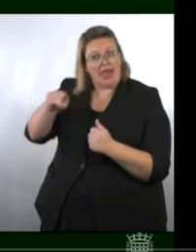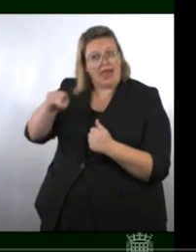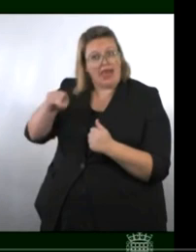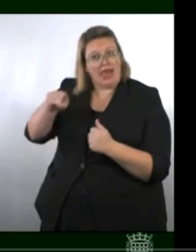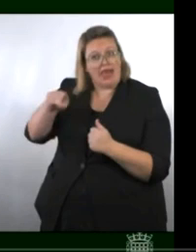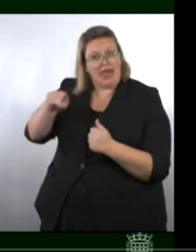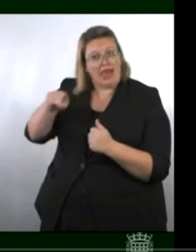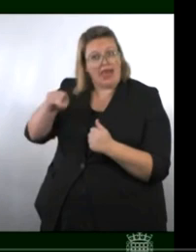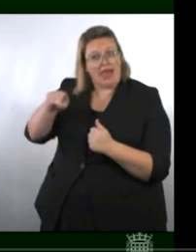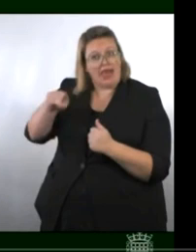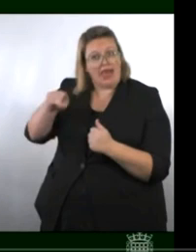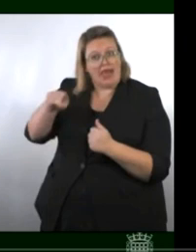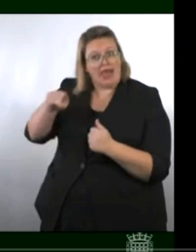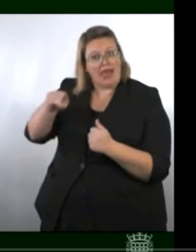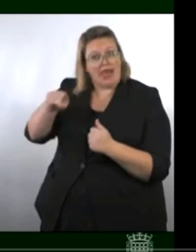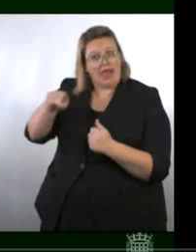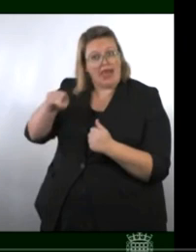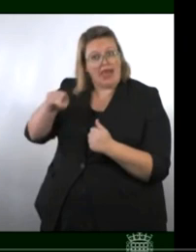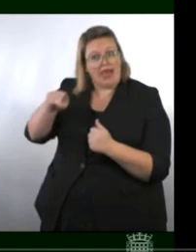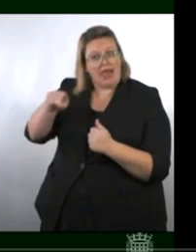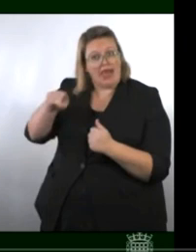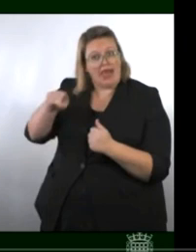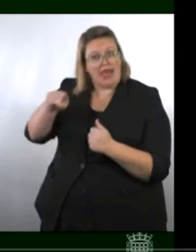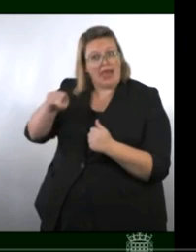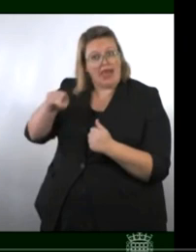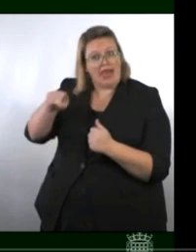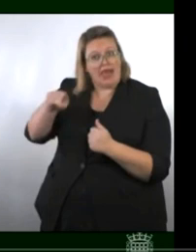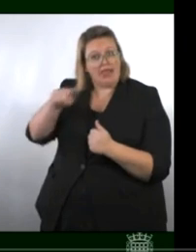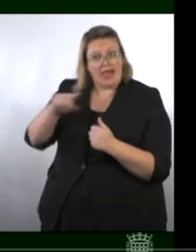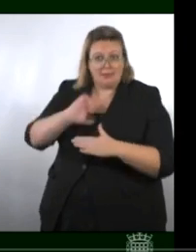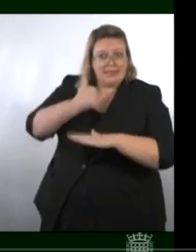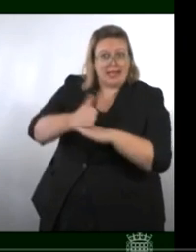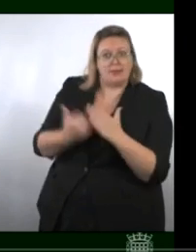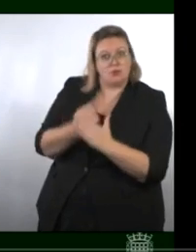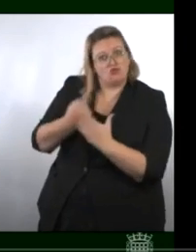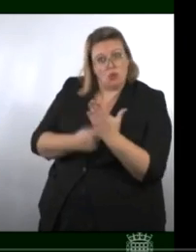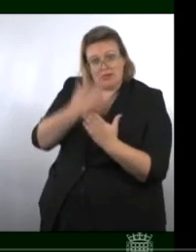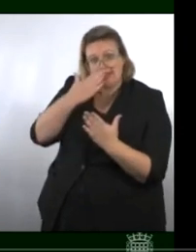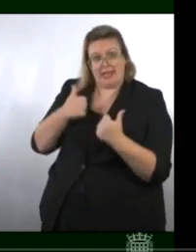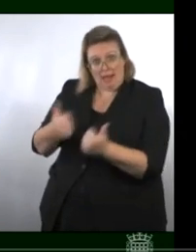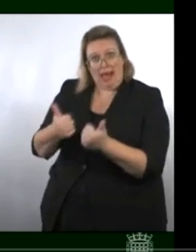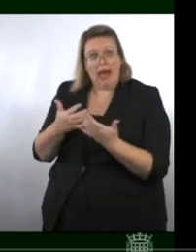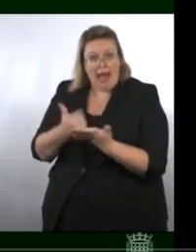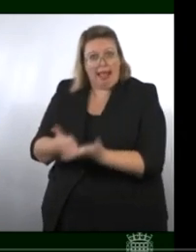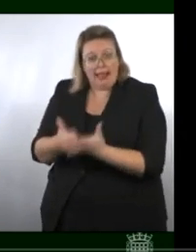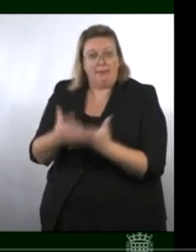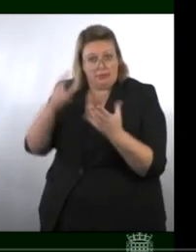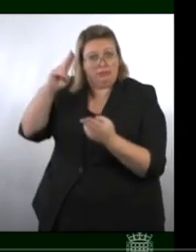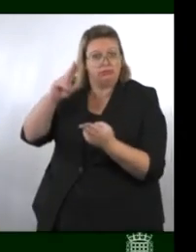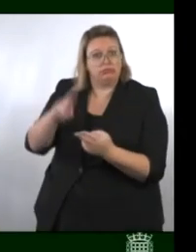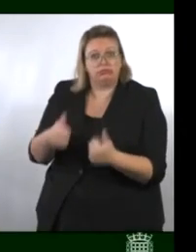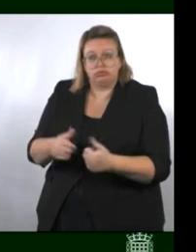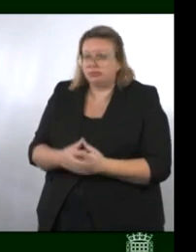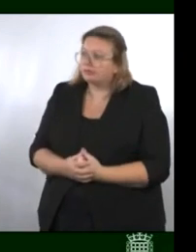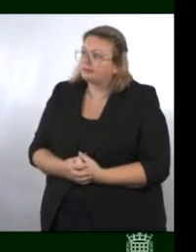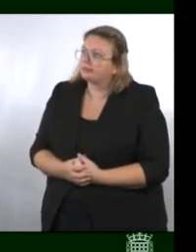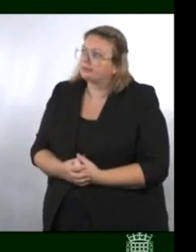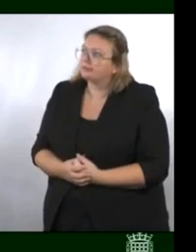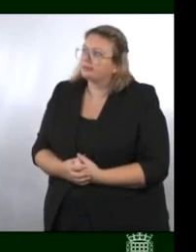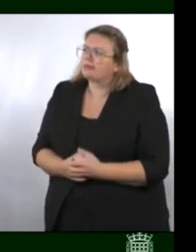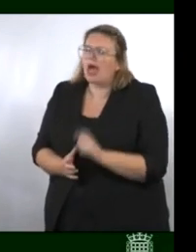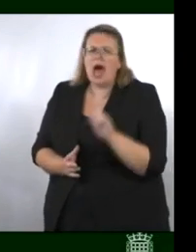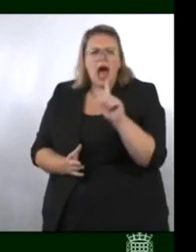completely separate, but give the impression that they're connected. Yes, Dan. Mr. Speaker, can I press the Prime Minister on that